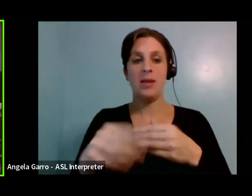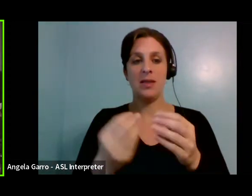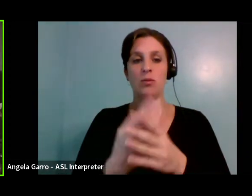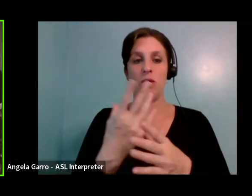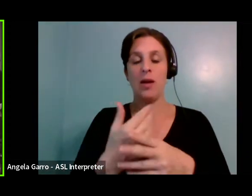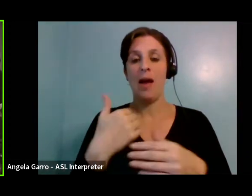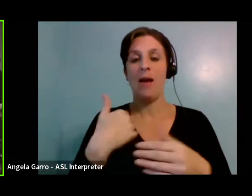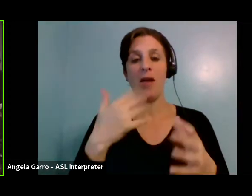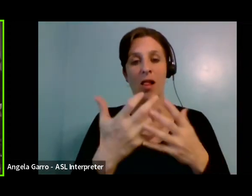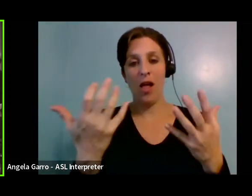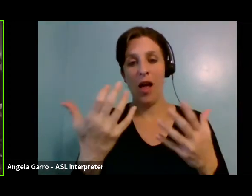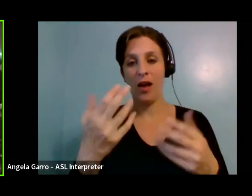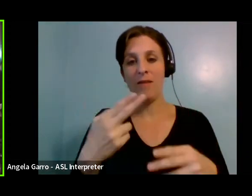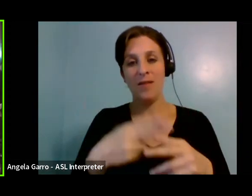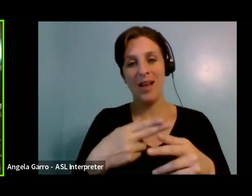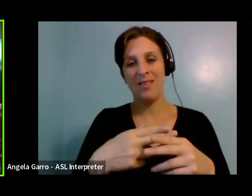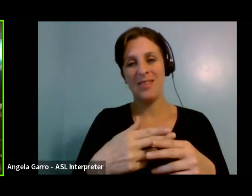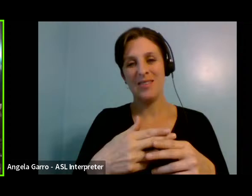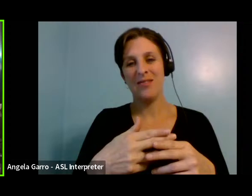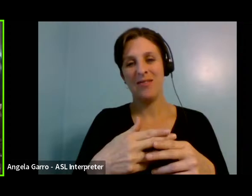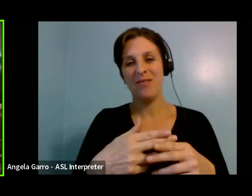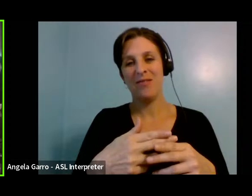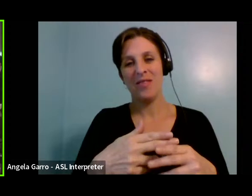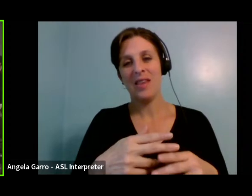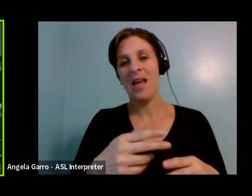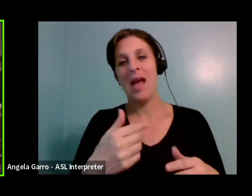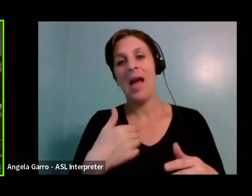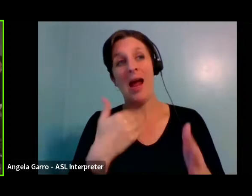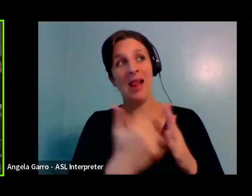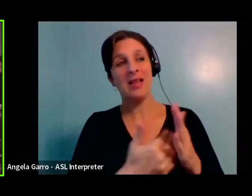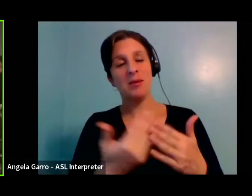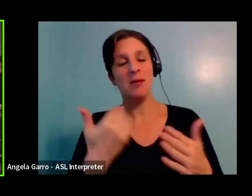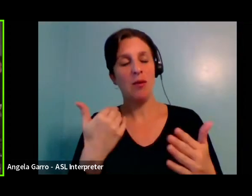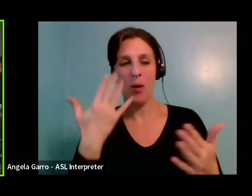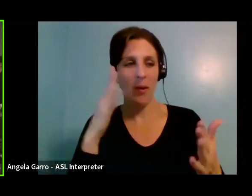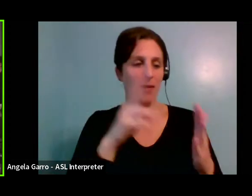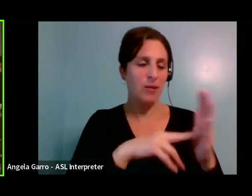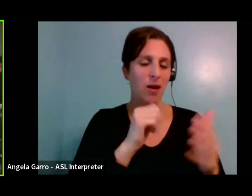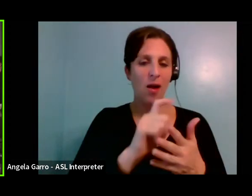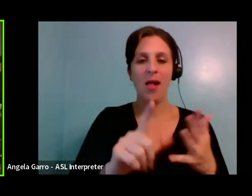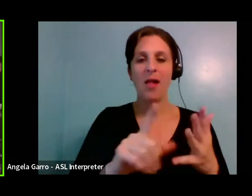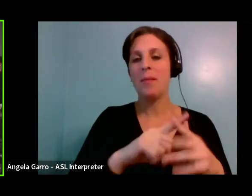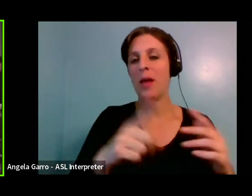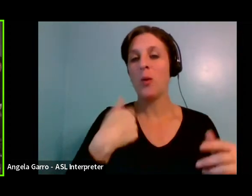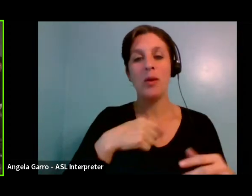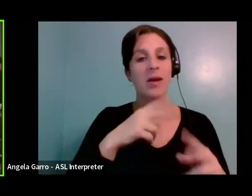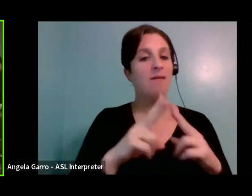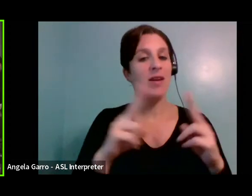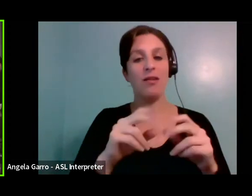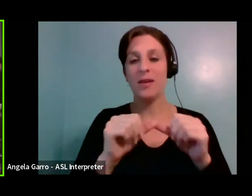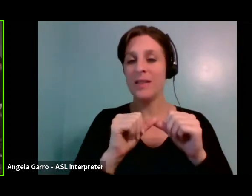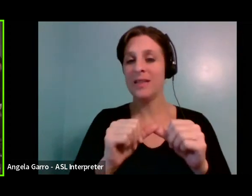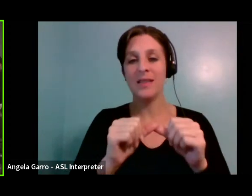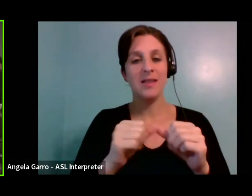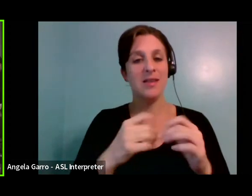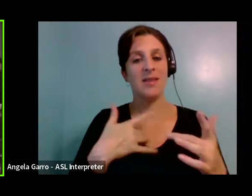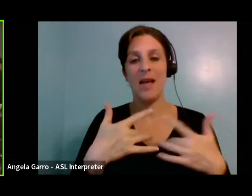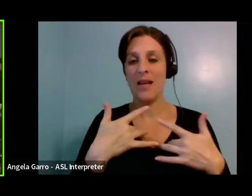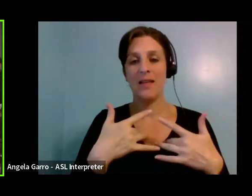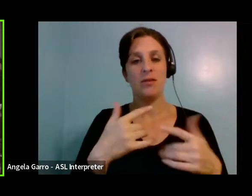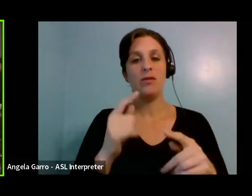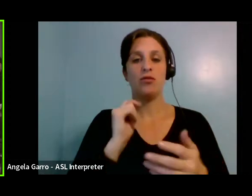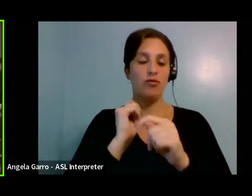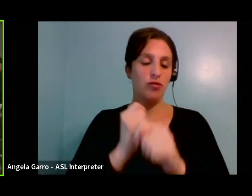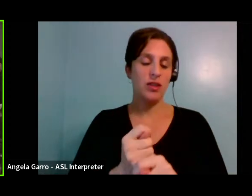if I want to read them all off. I had the list before, but we are very excited to continue the tradition at San Mateo High School. We have